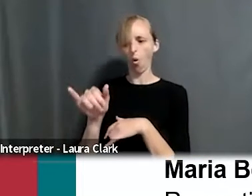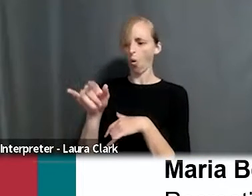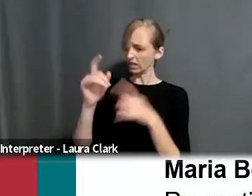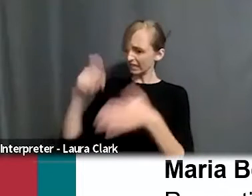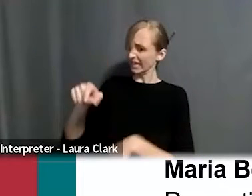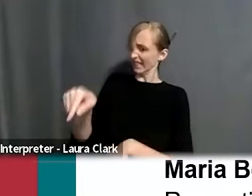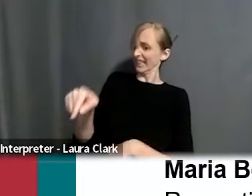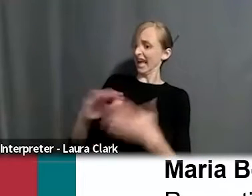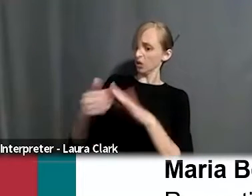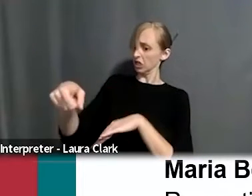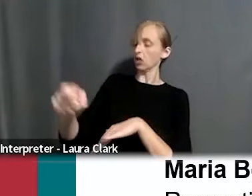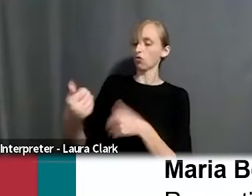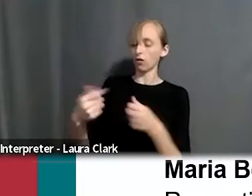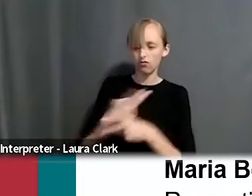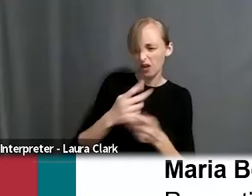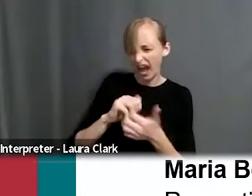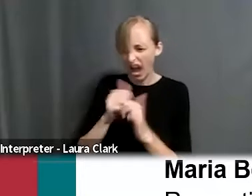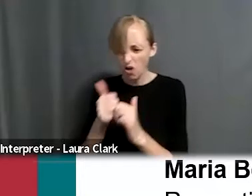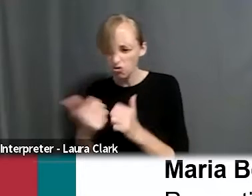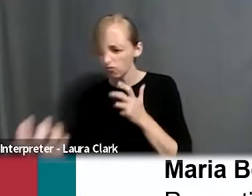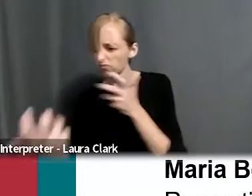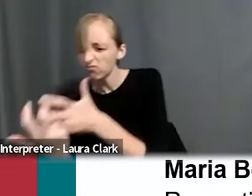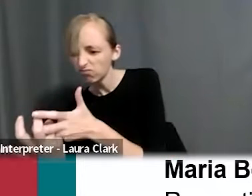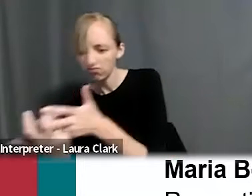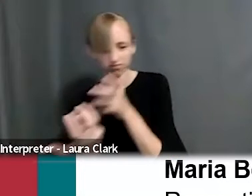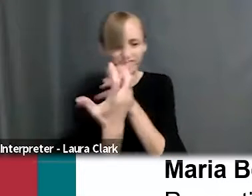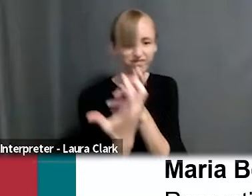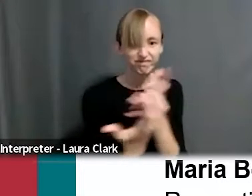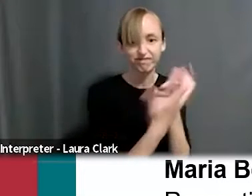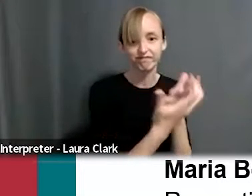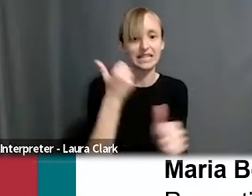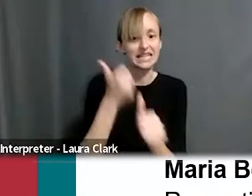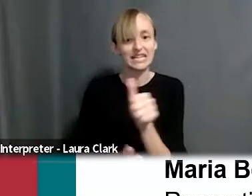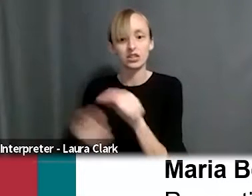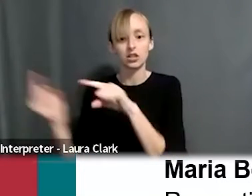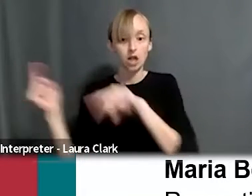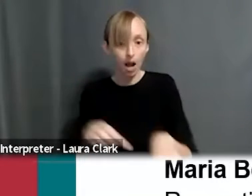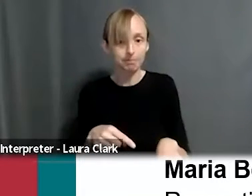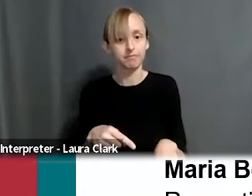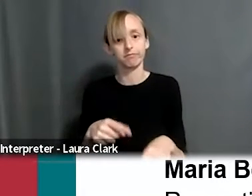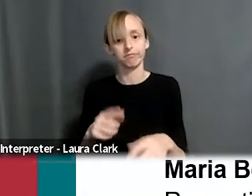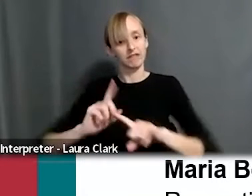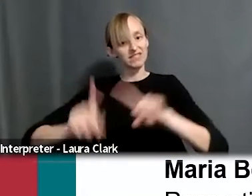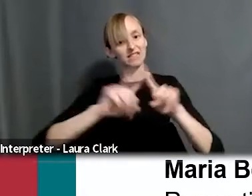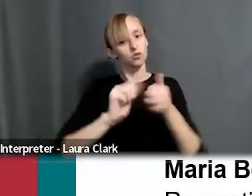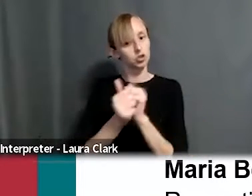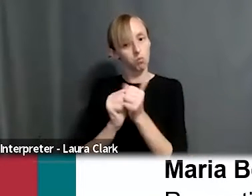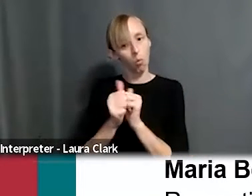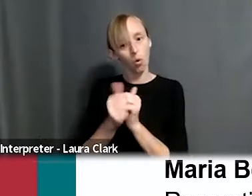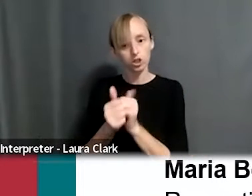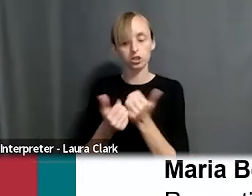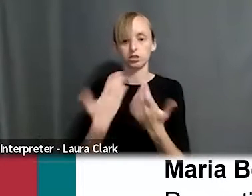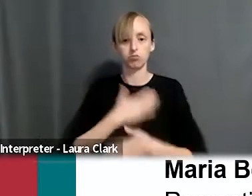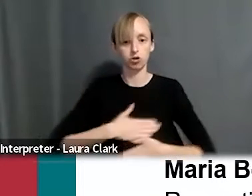community, so that everybody is able to come to the playing field literally and participate in sport and